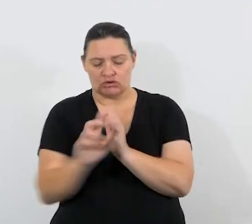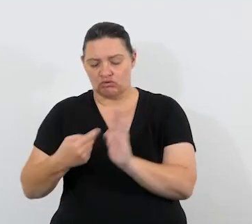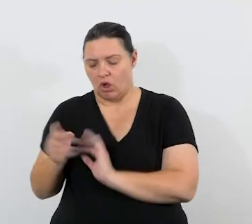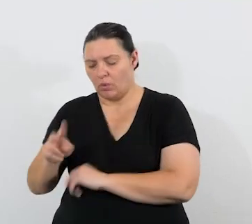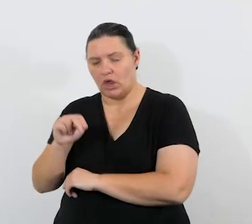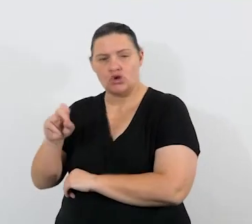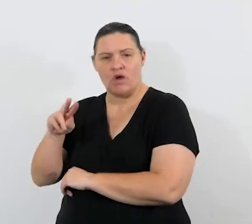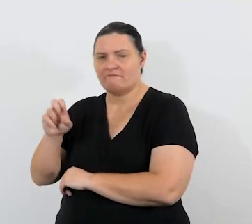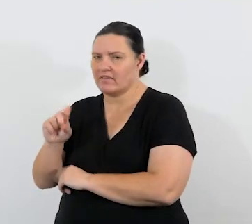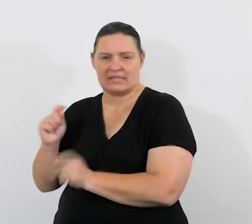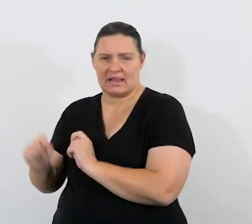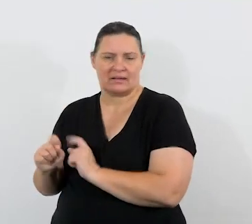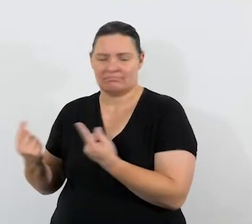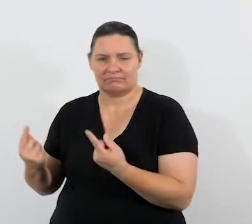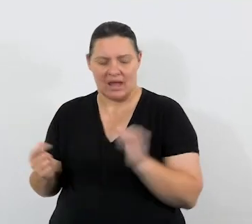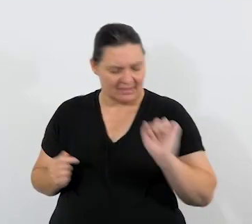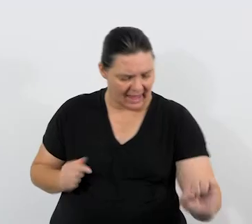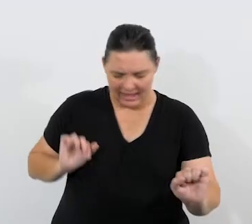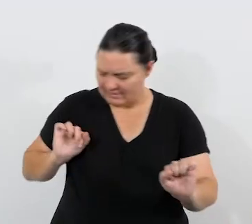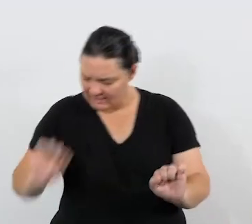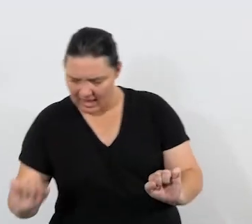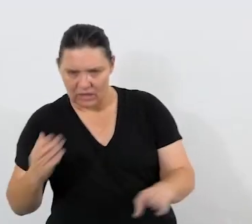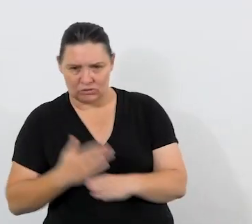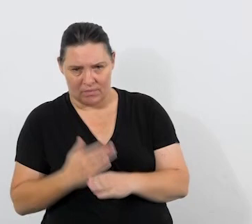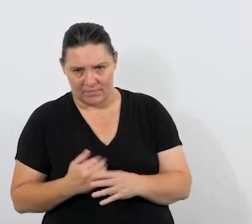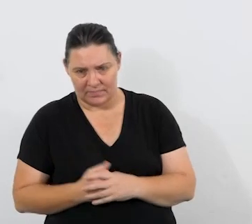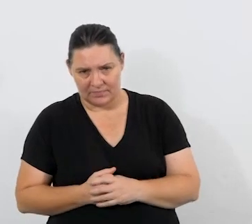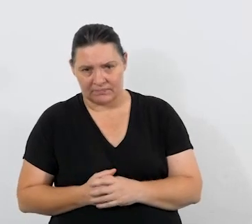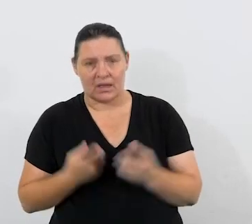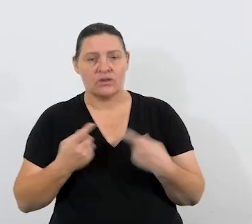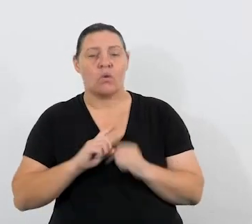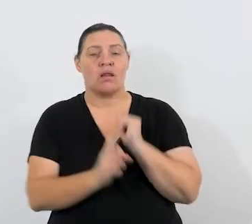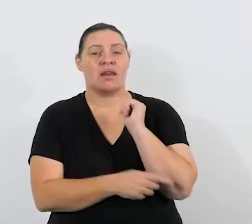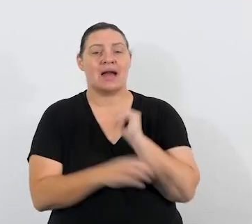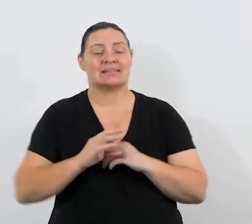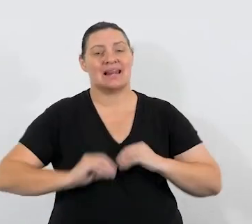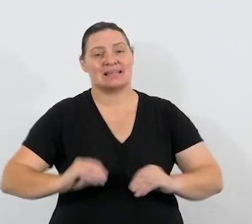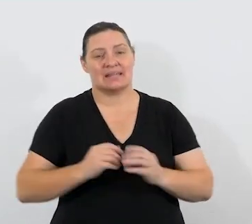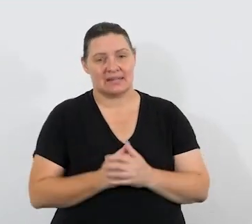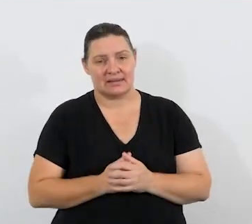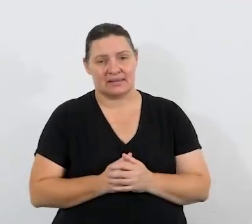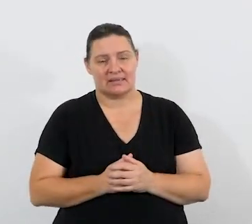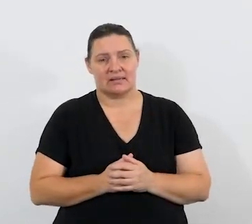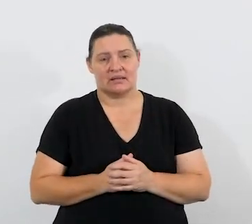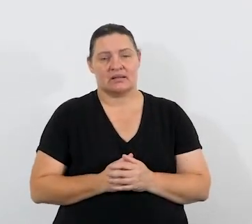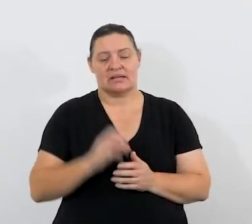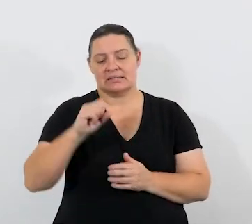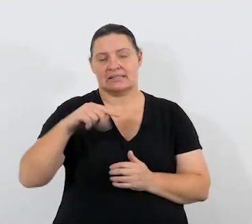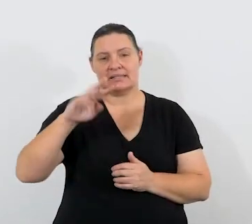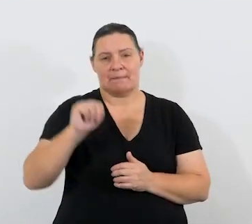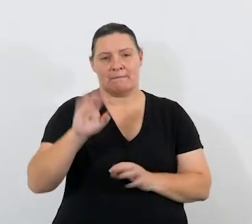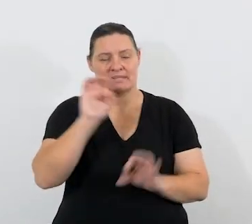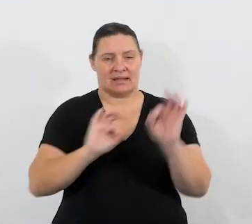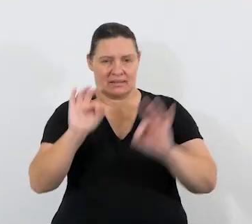exchange roles with the nerve cells. Now we are going to move on to the last part of our lesson, which is our